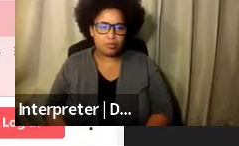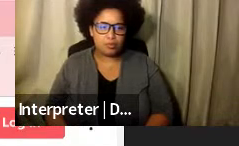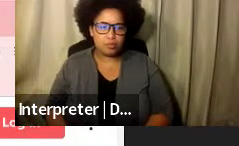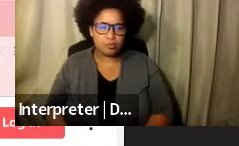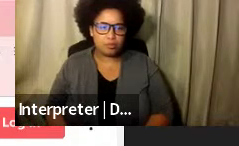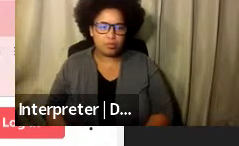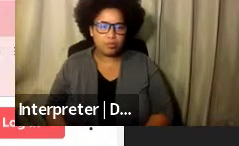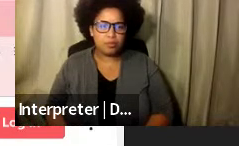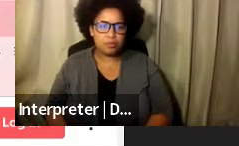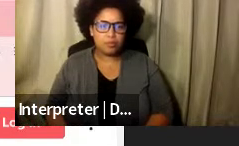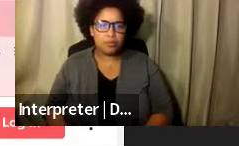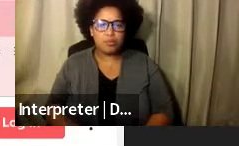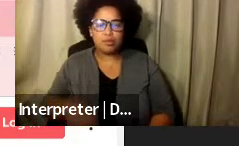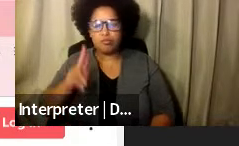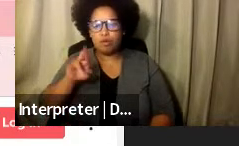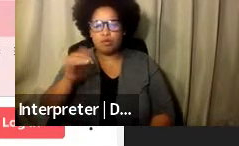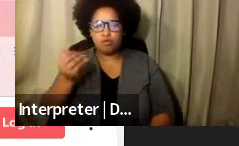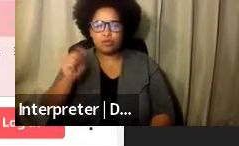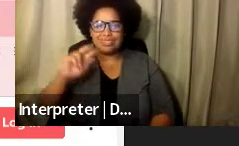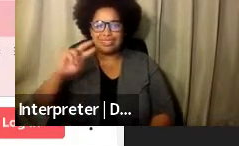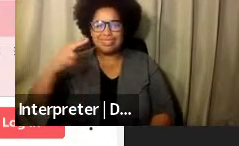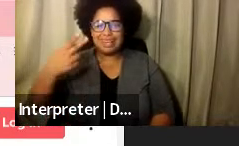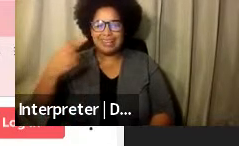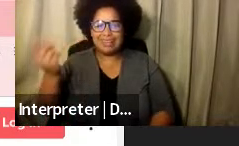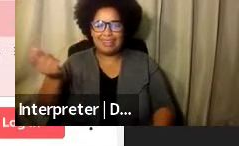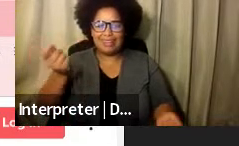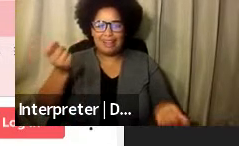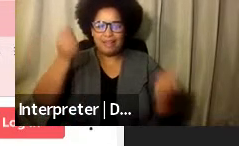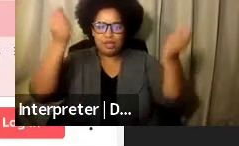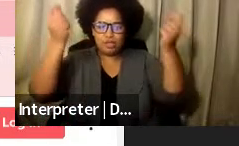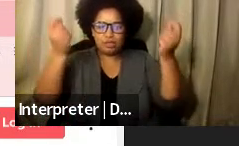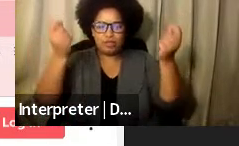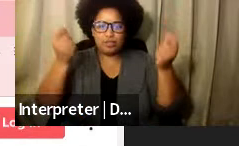With me to UMOJE's second anniversary fair at Lake Merritt.